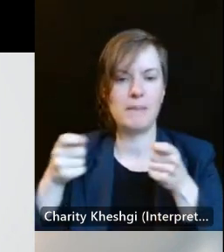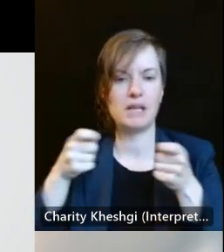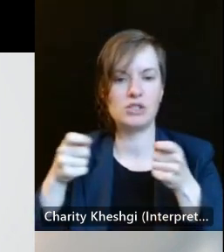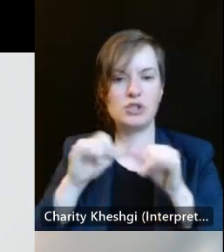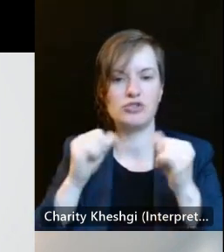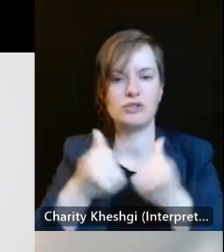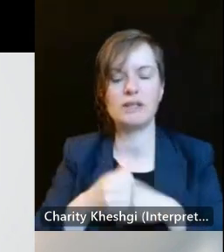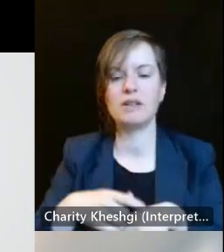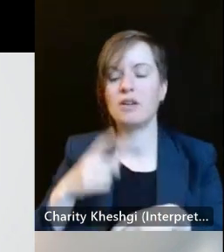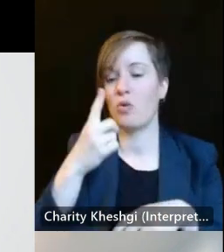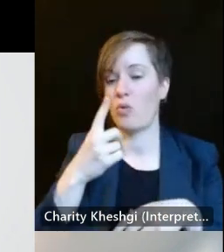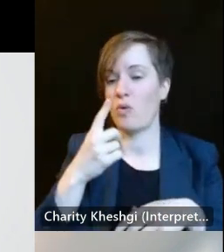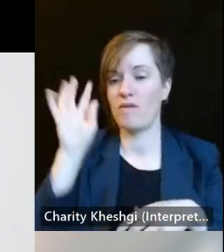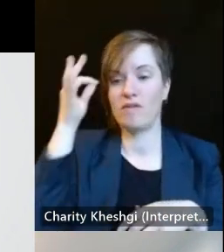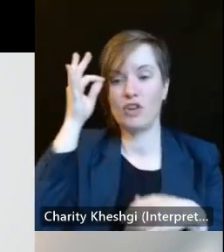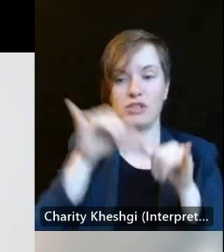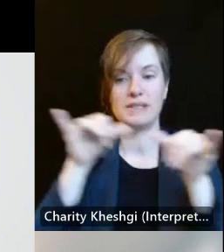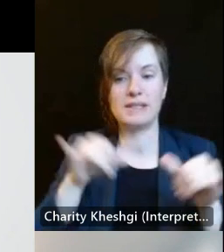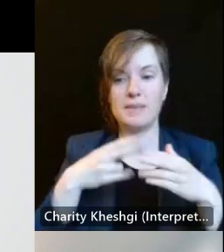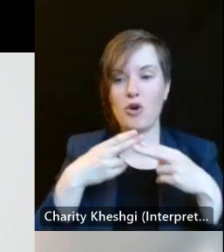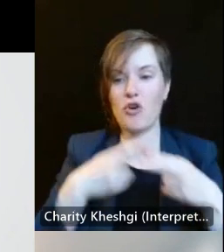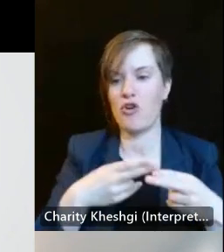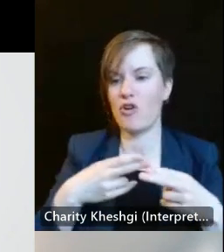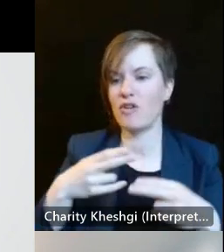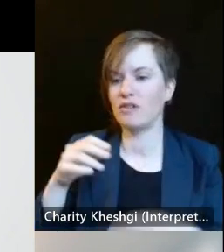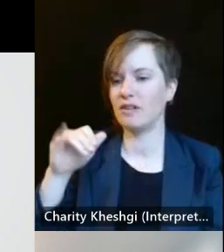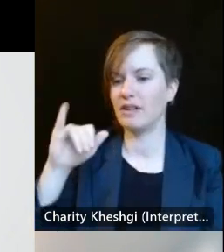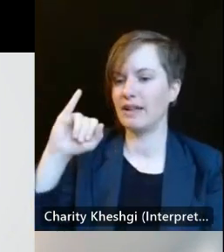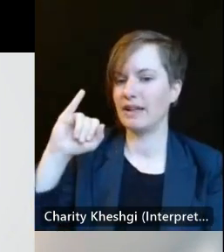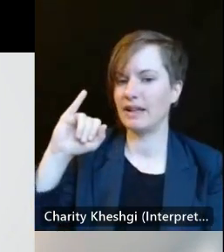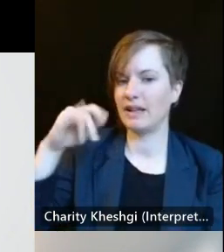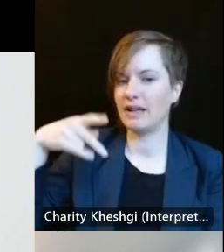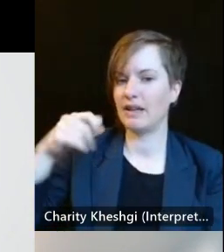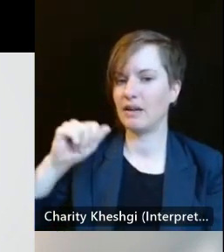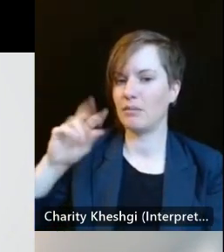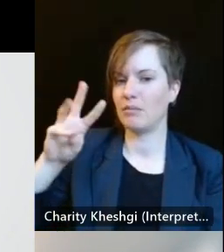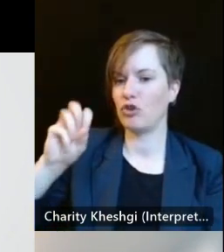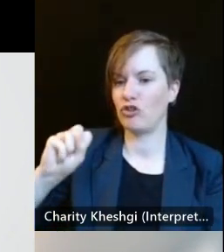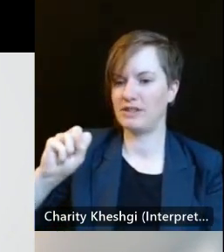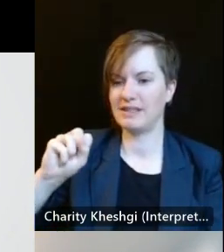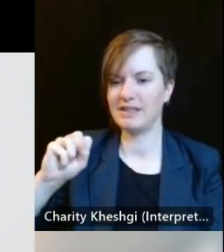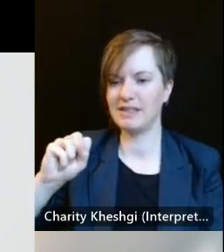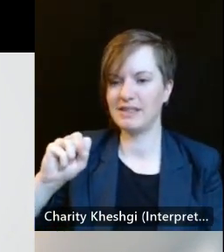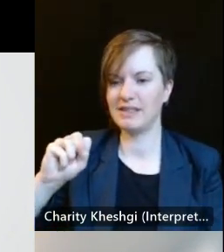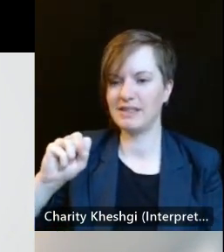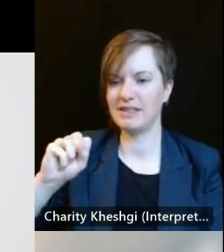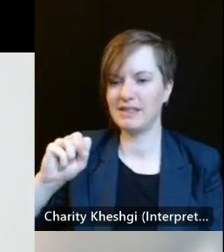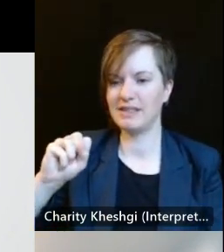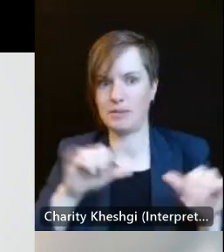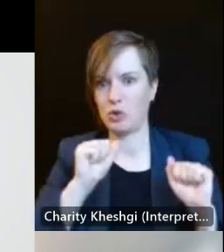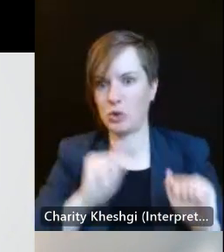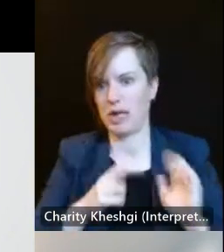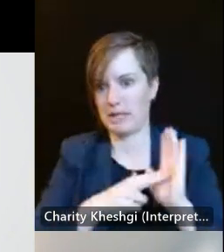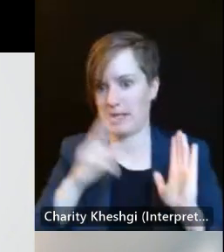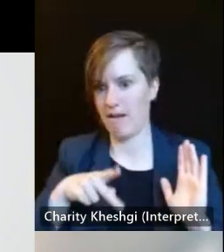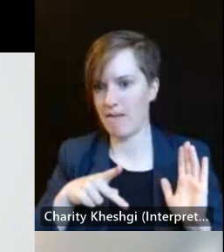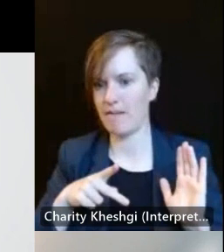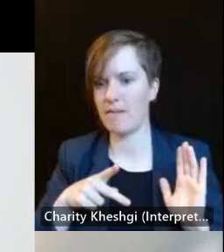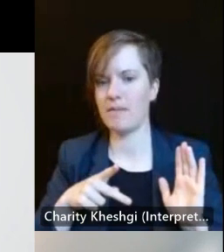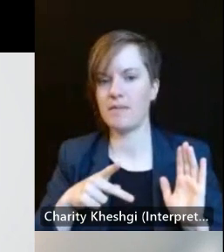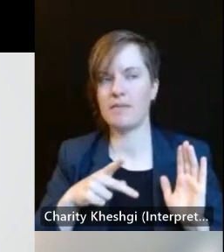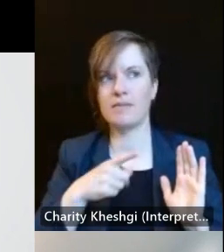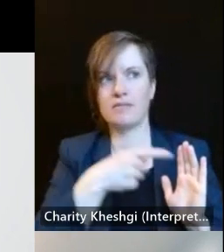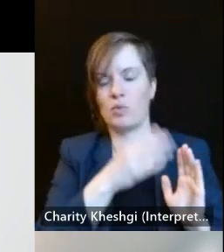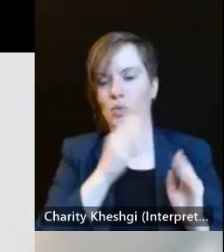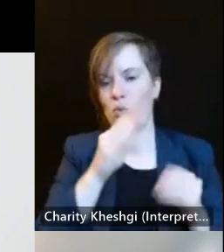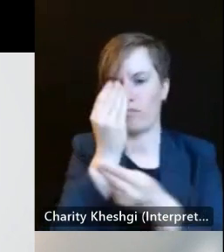called IPAWS, that you can also sign up for, that provides emergency alerts in a